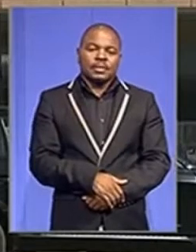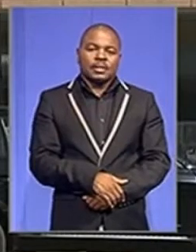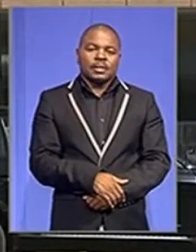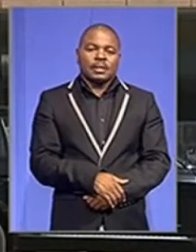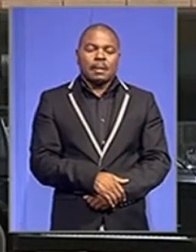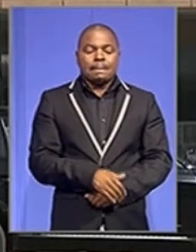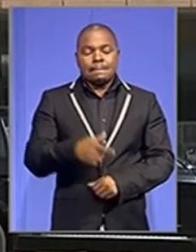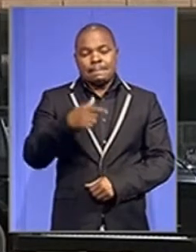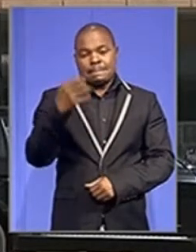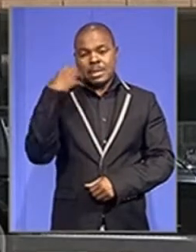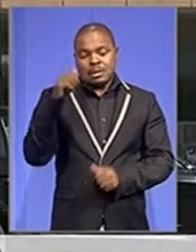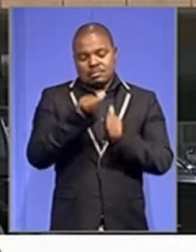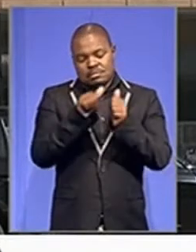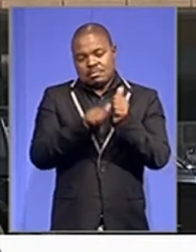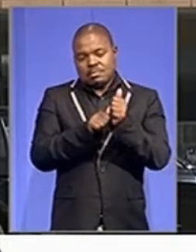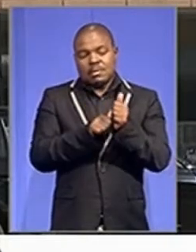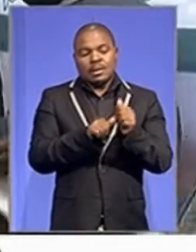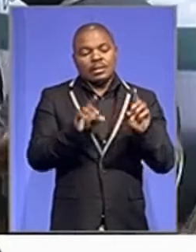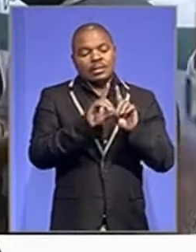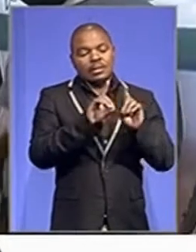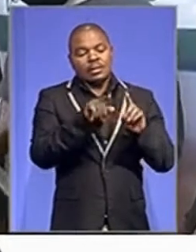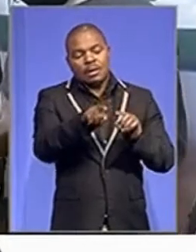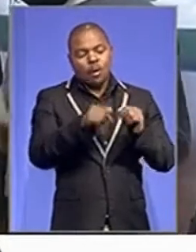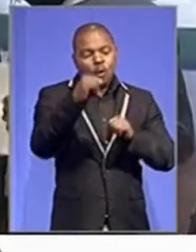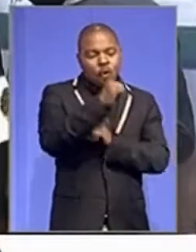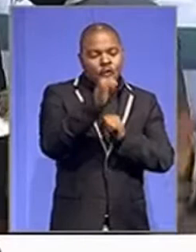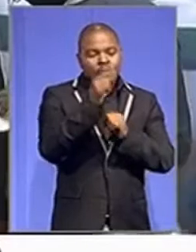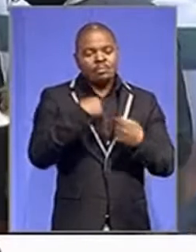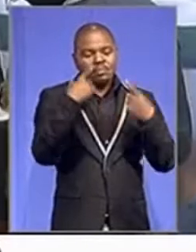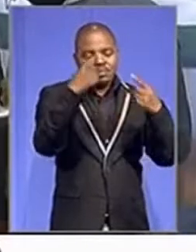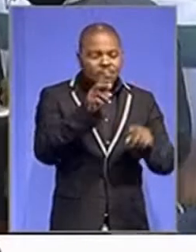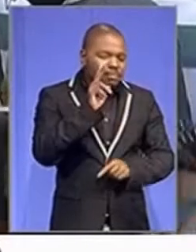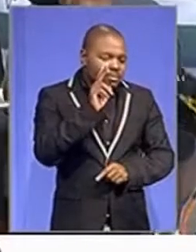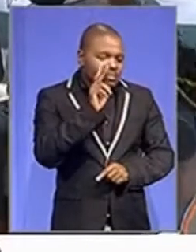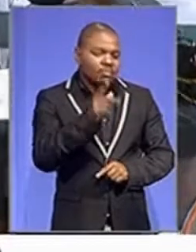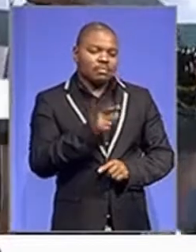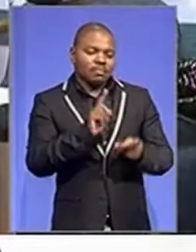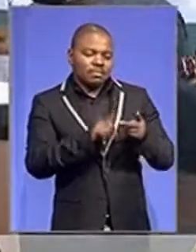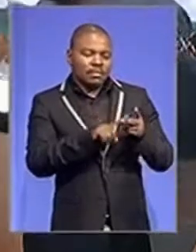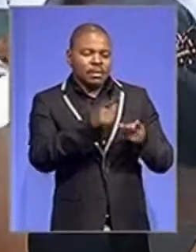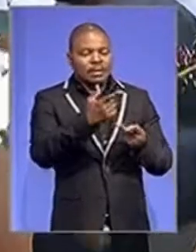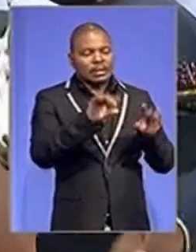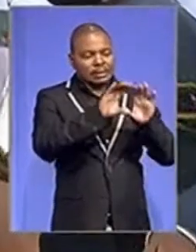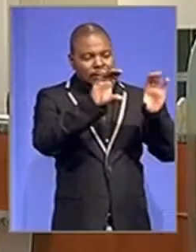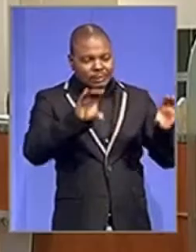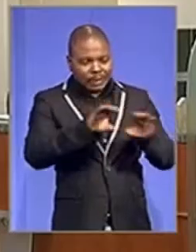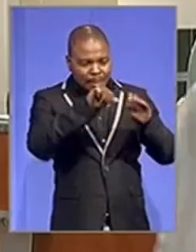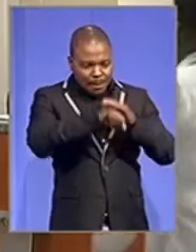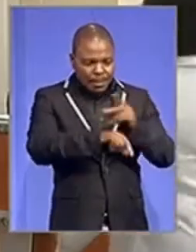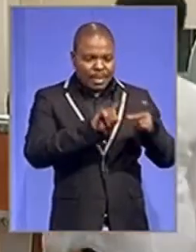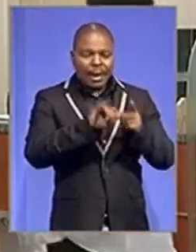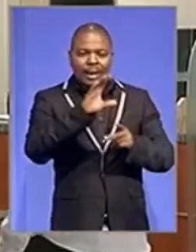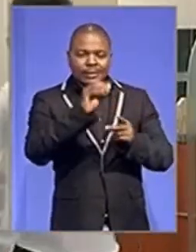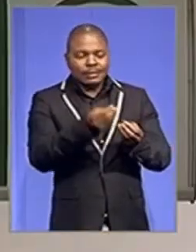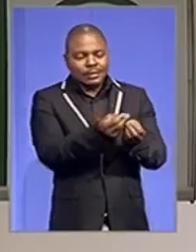Motlatsa tono na etetse dikantoro tsa lefapha kwa Klerksdorp go ela maemo tlhoko le gore bola makwalo itshupo le makwalo a matsalo.